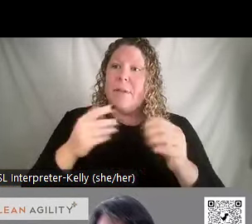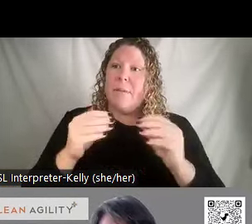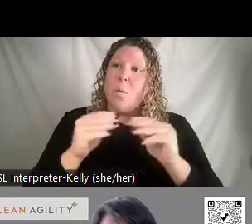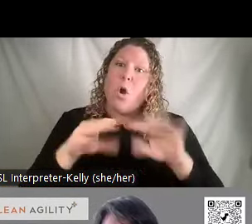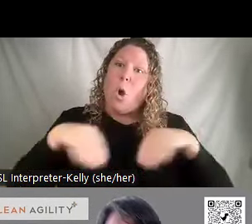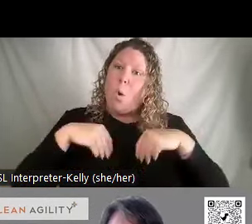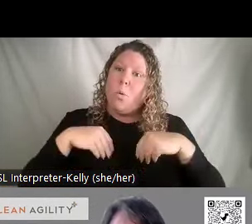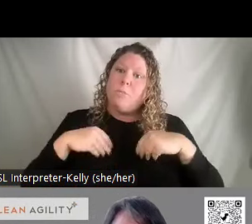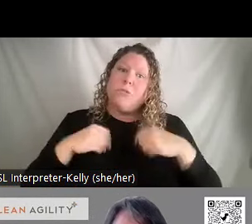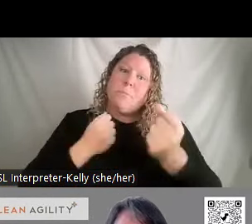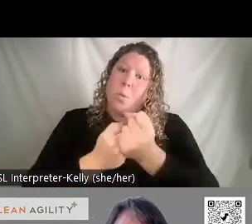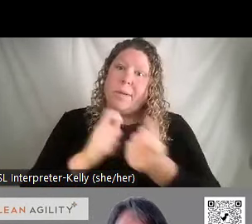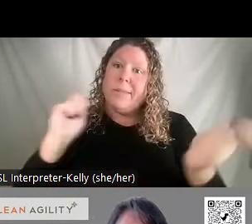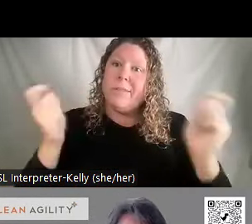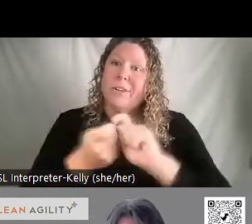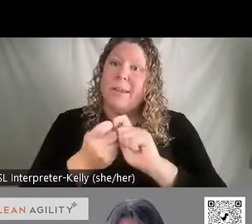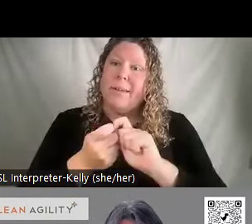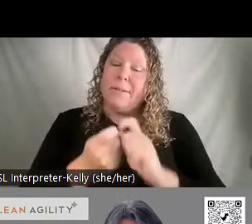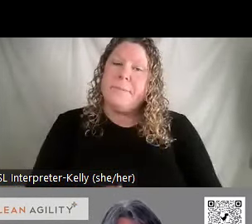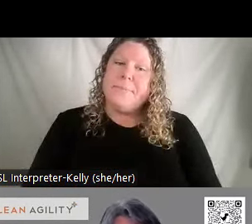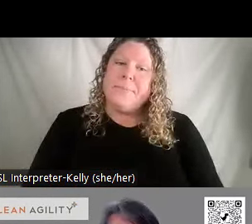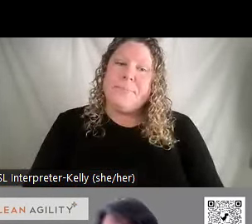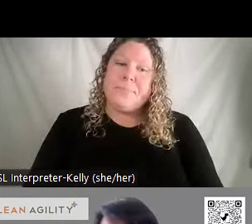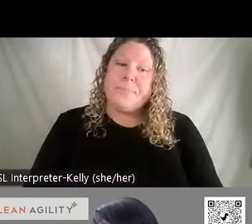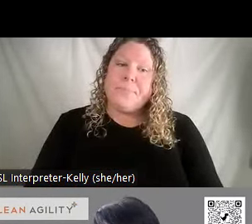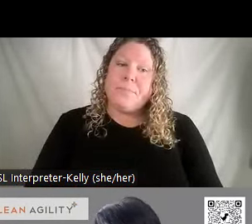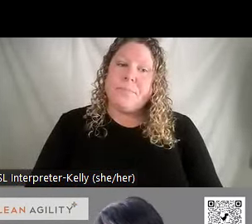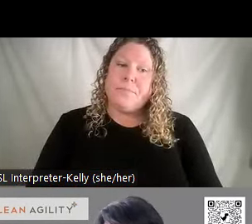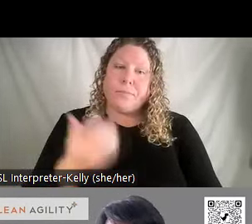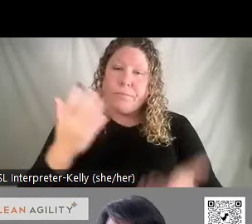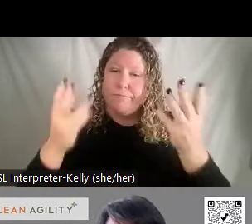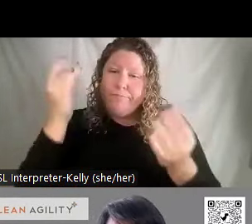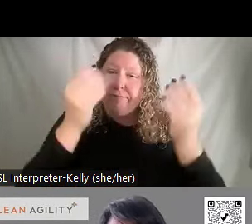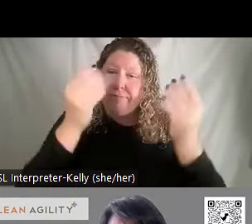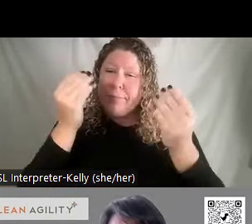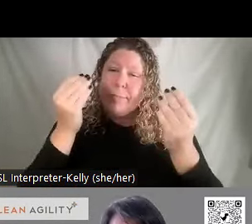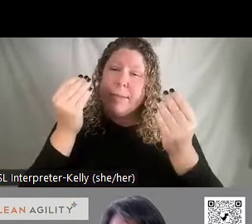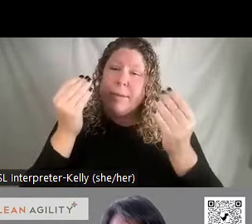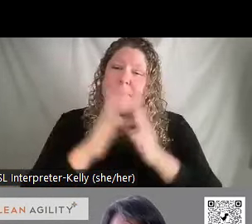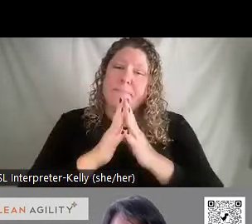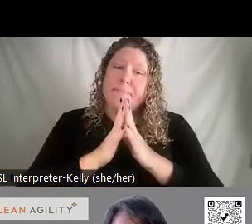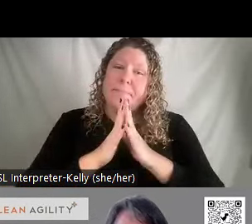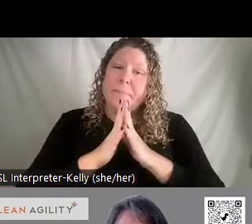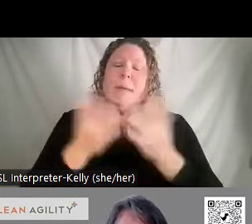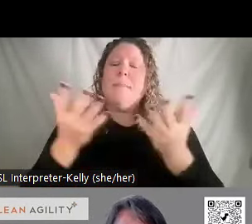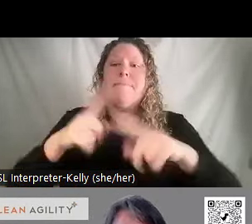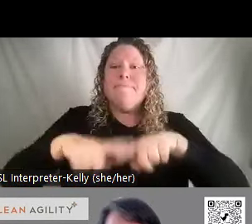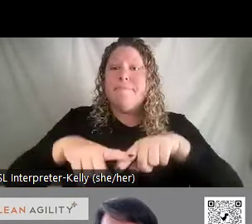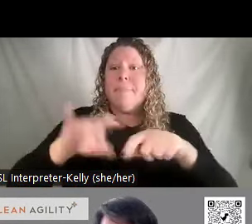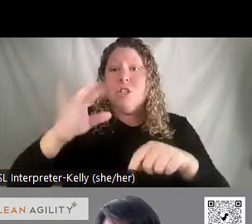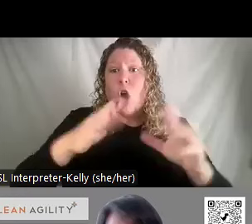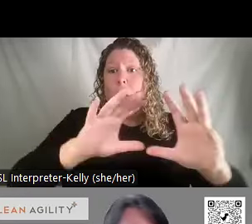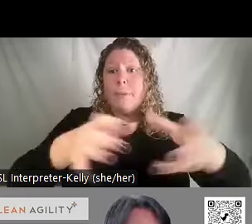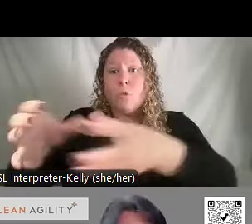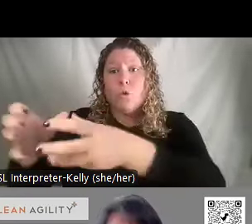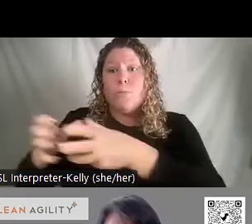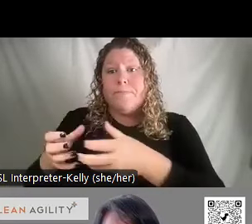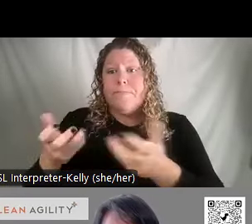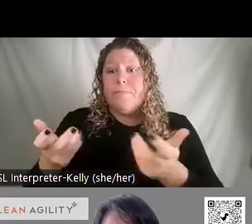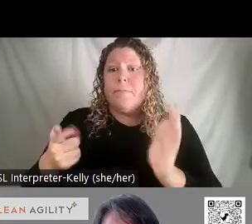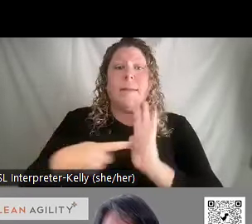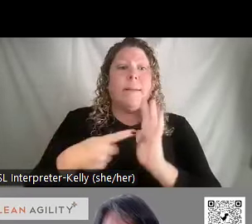to go for it and bring others along. So you might want to think about it. The answer might be different by job group. Sometimes you see that, you have, okay,